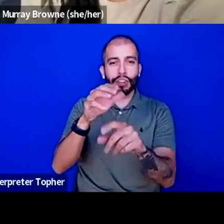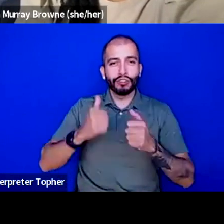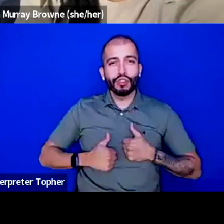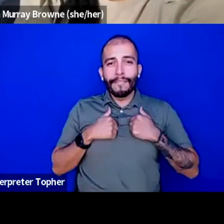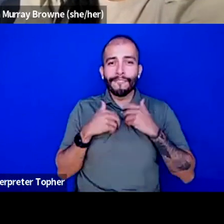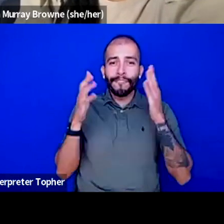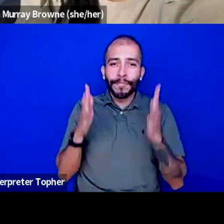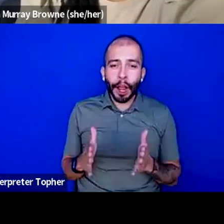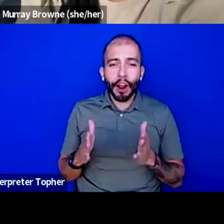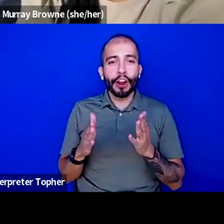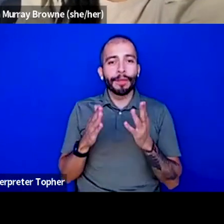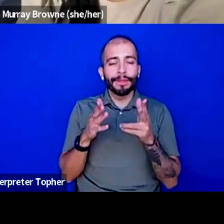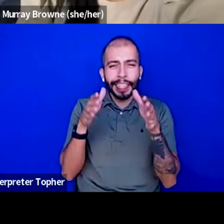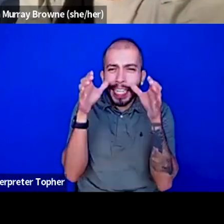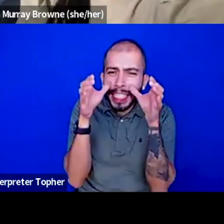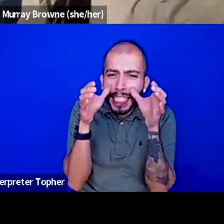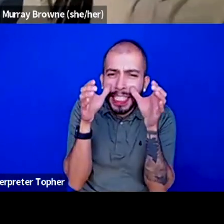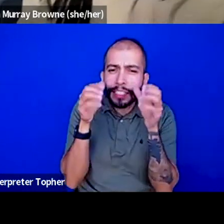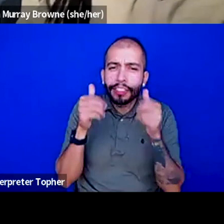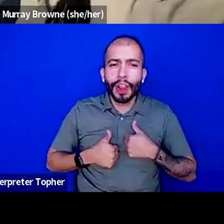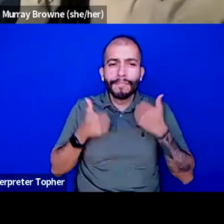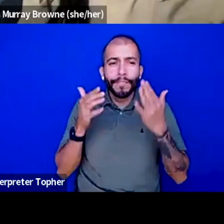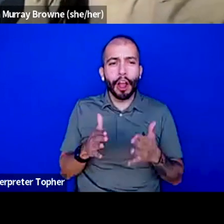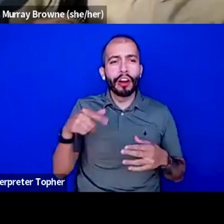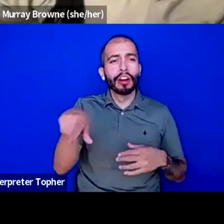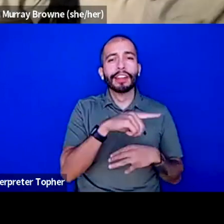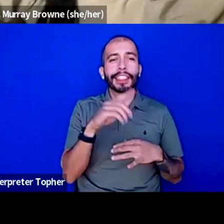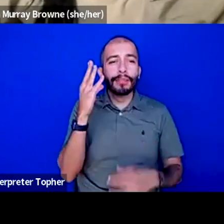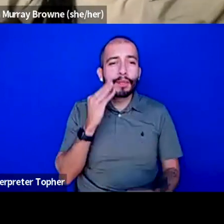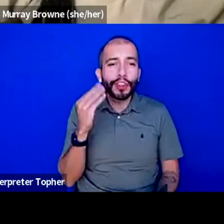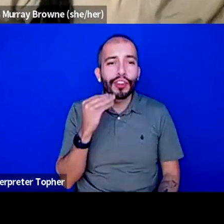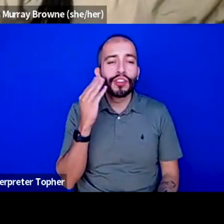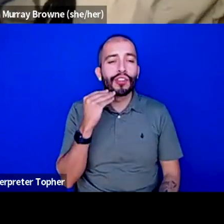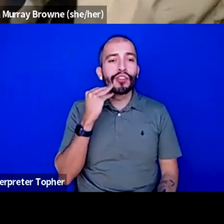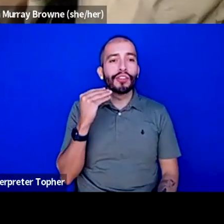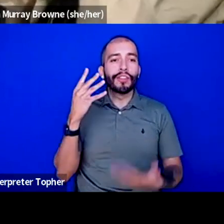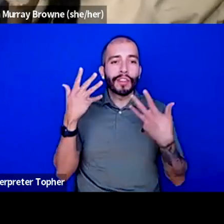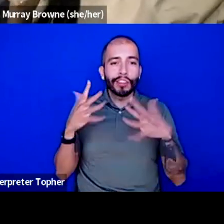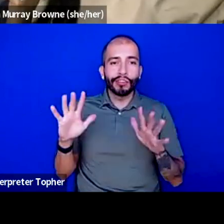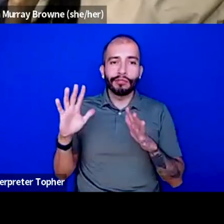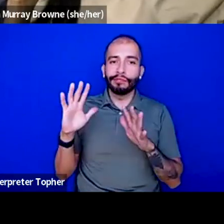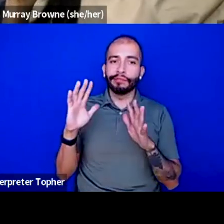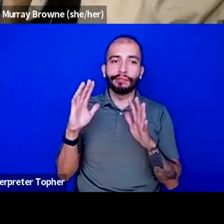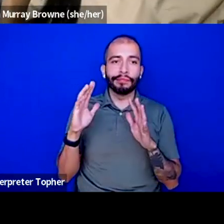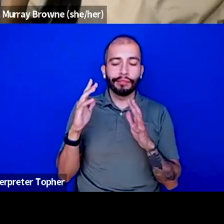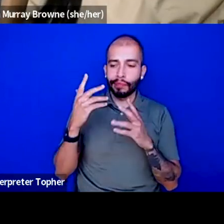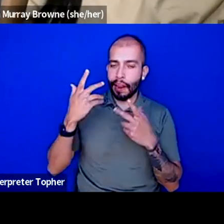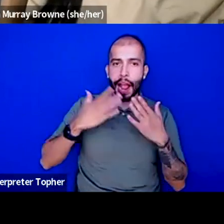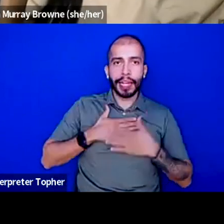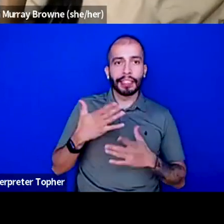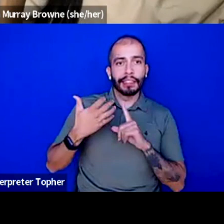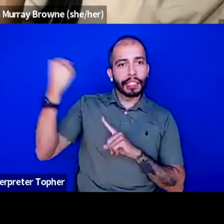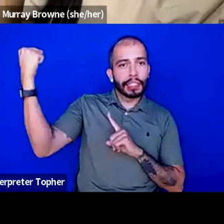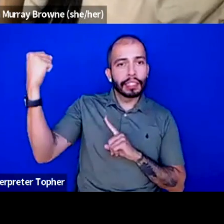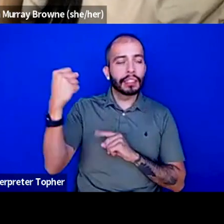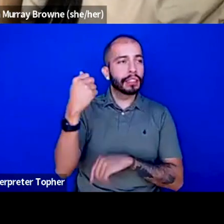been non-consensually hospitalized, because the logics of saneism don't allow those narrators to be reliable. And if you want